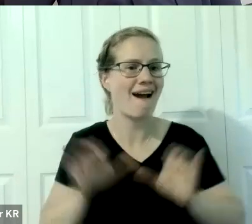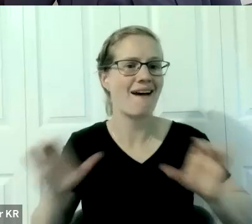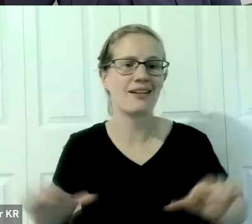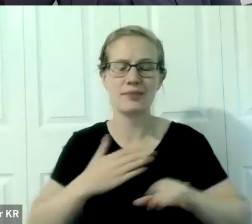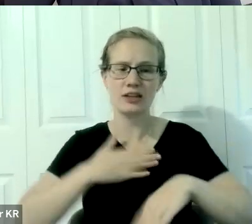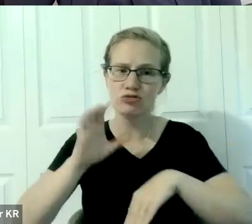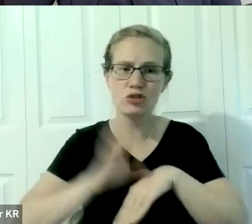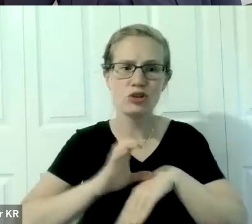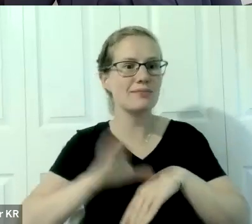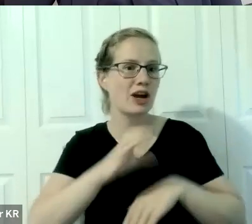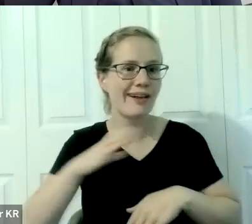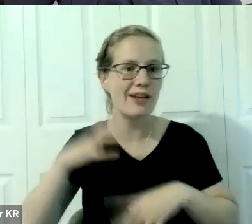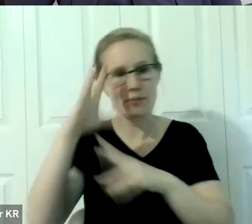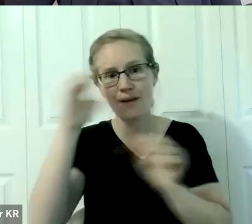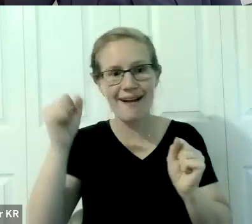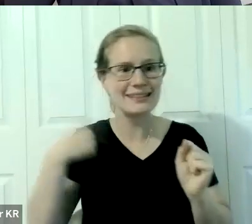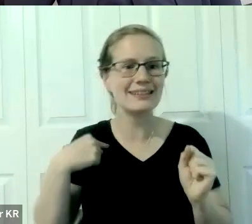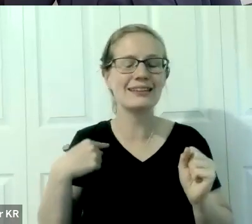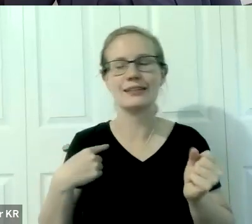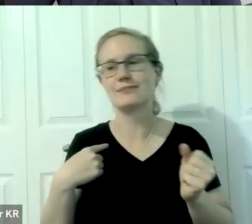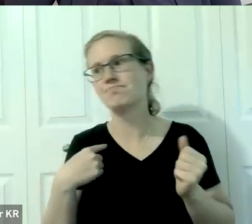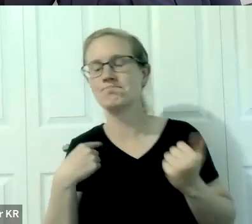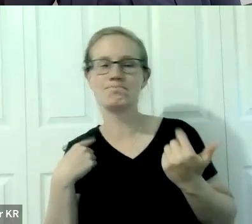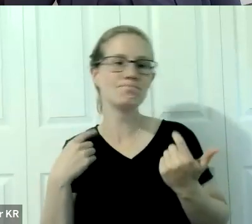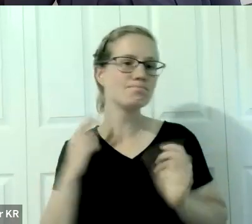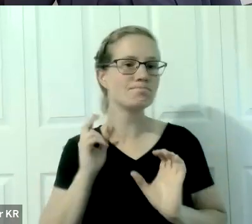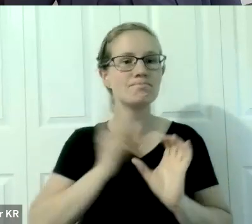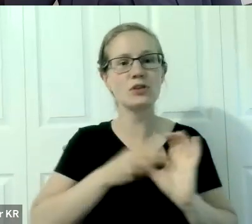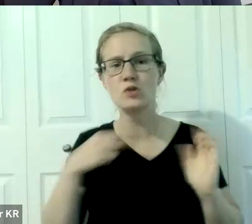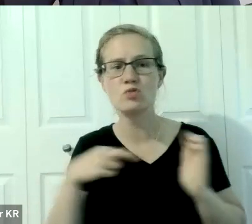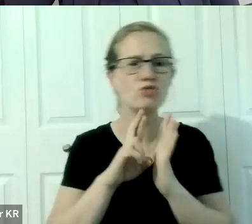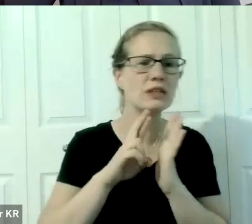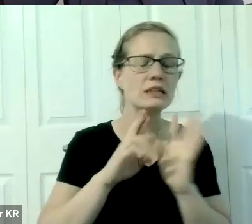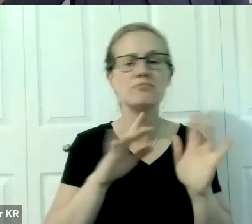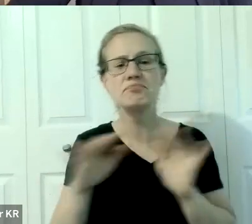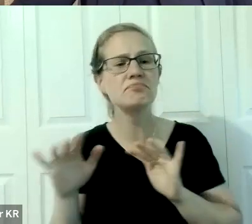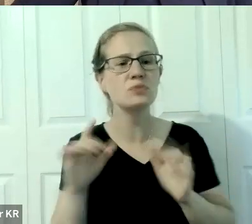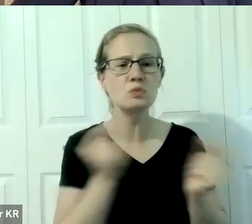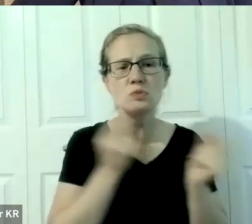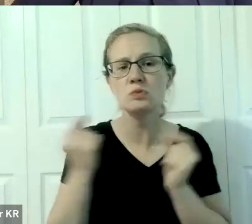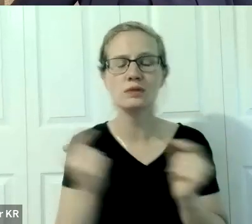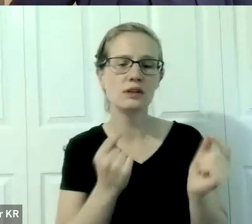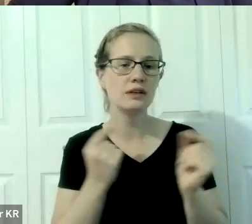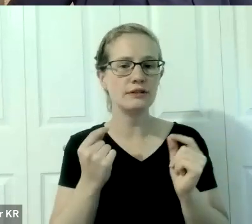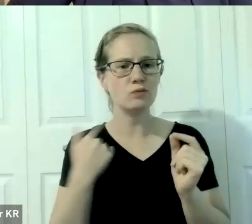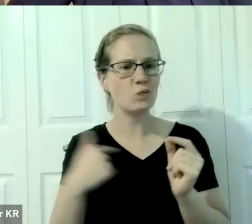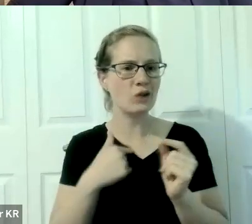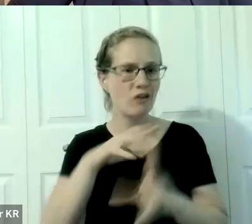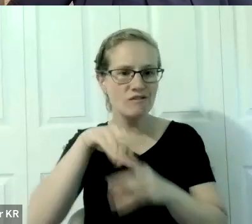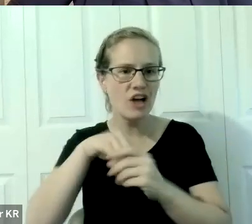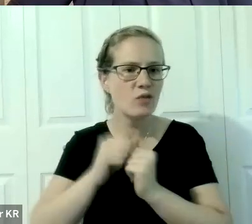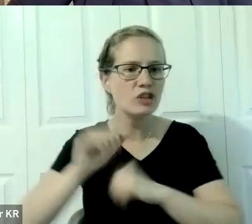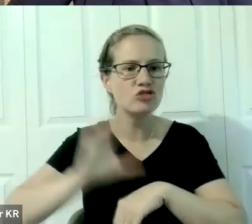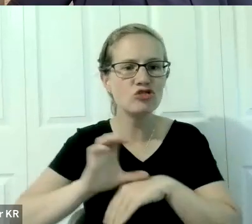church, parish council president, participated in retreats. We were involved in the church